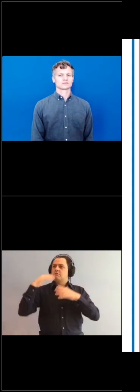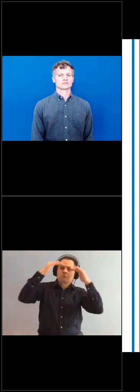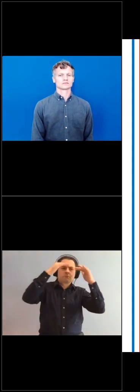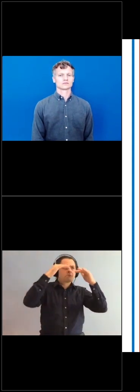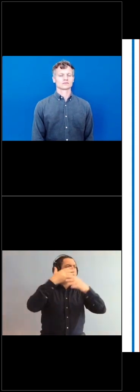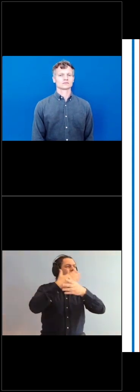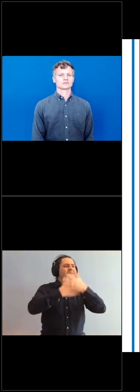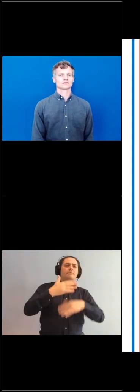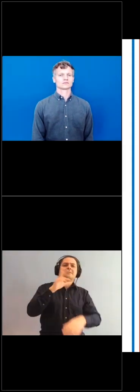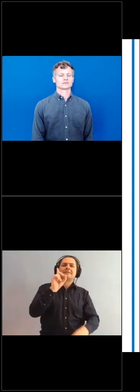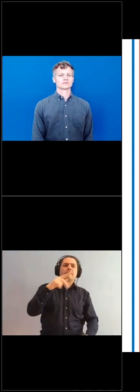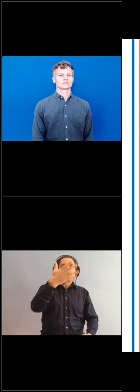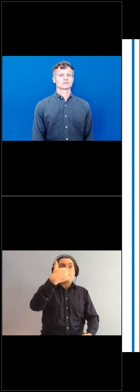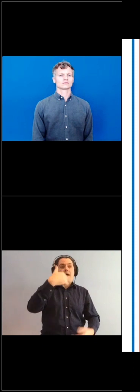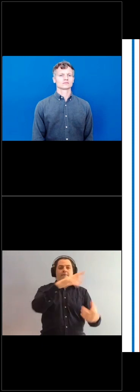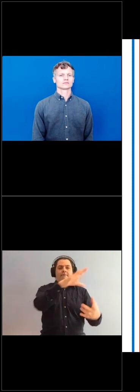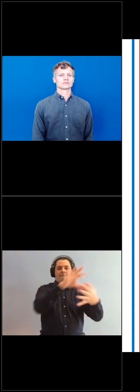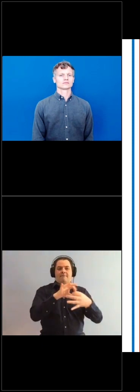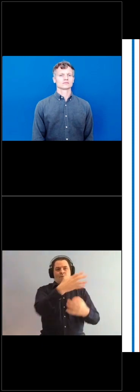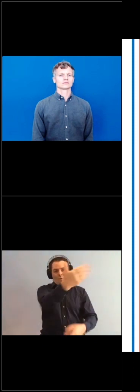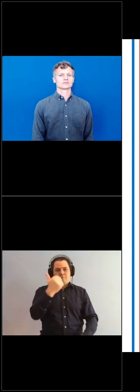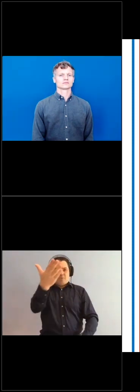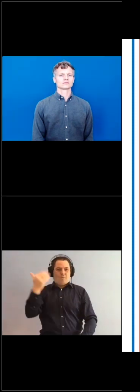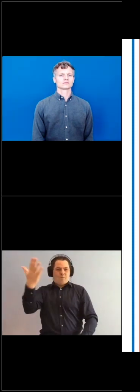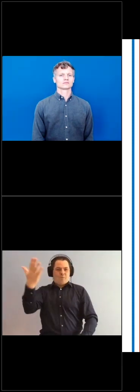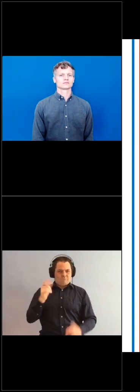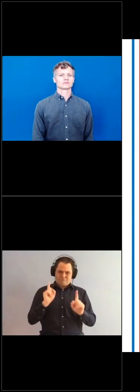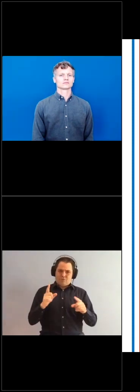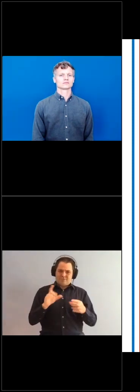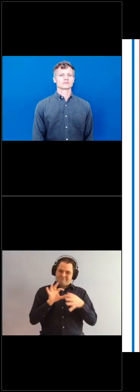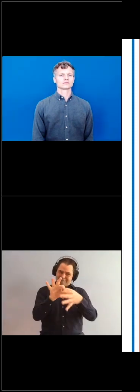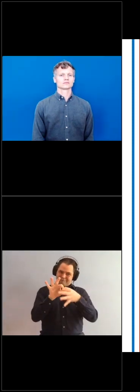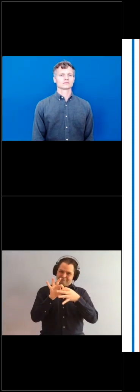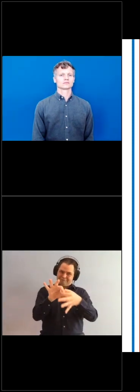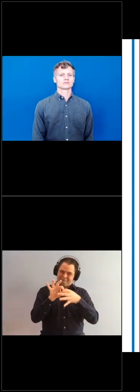Disabilities participation in forums and clusters. So